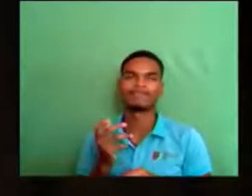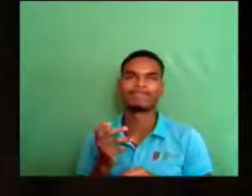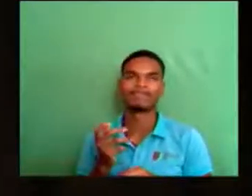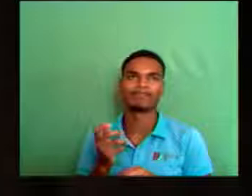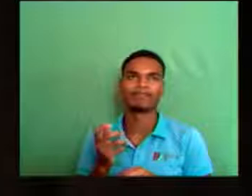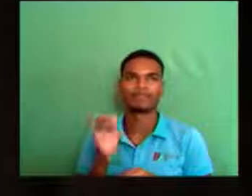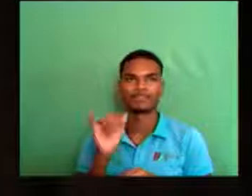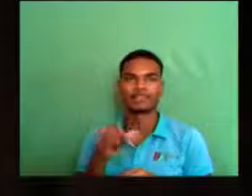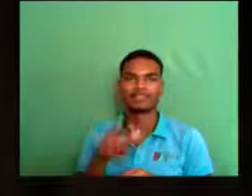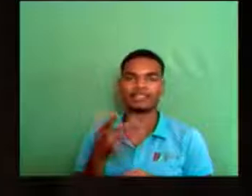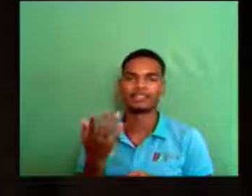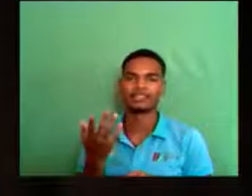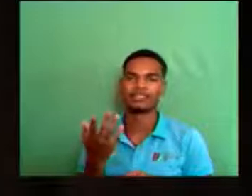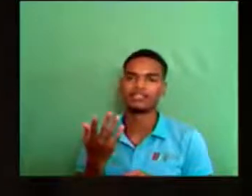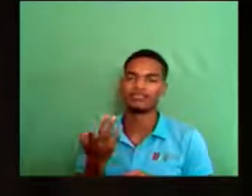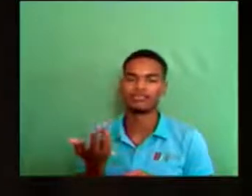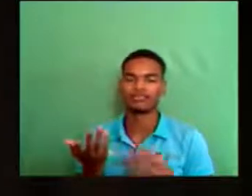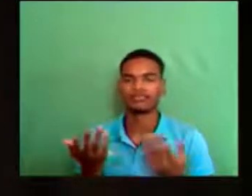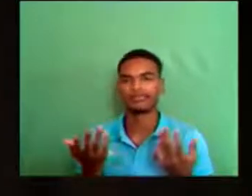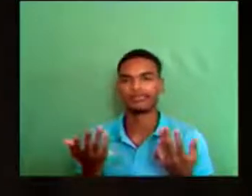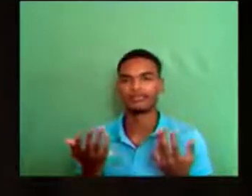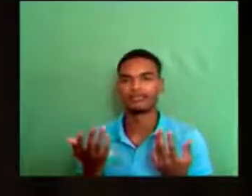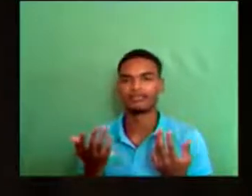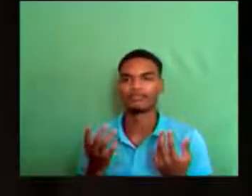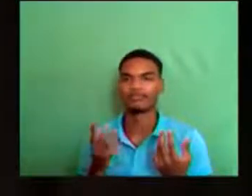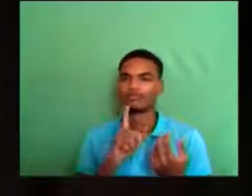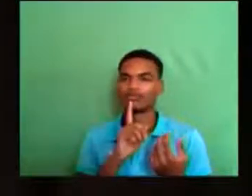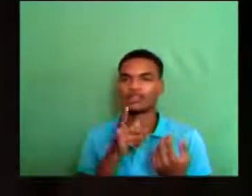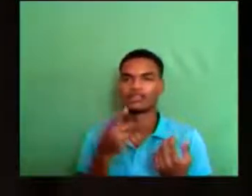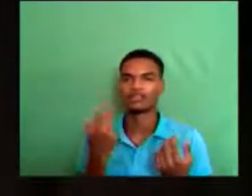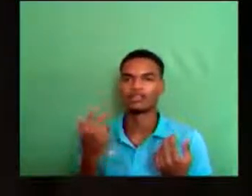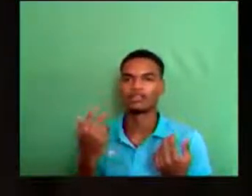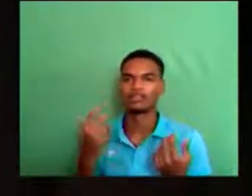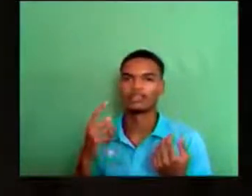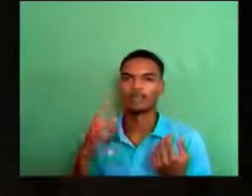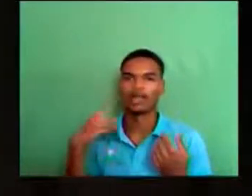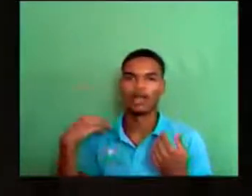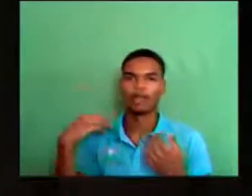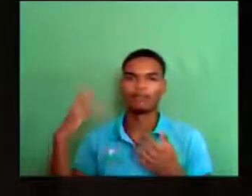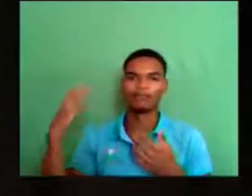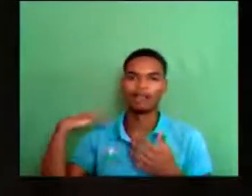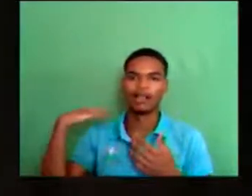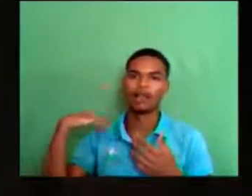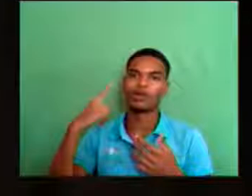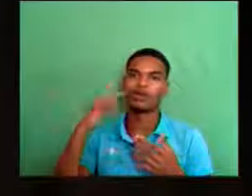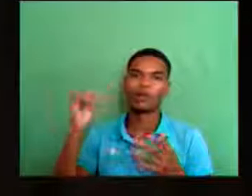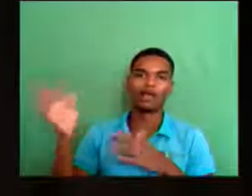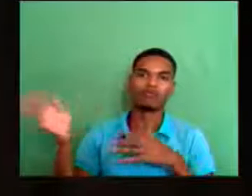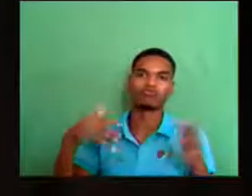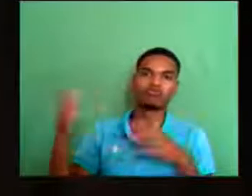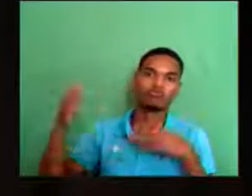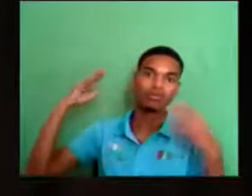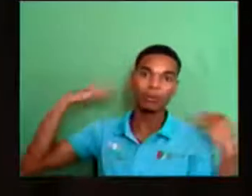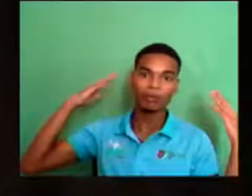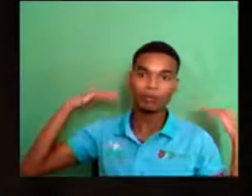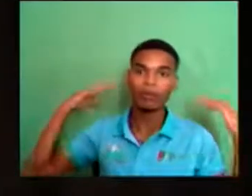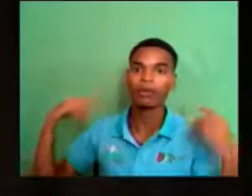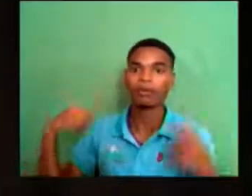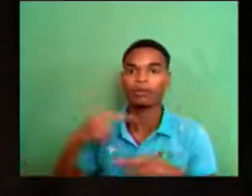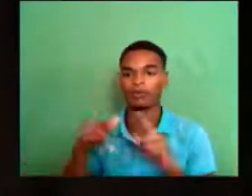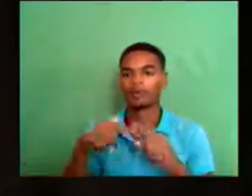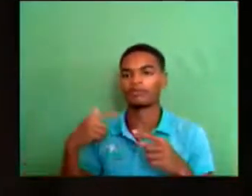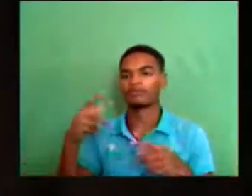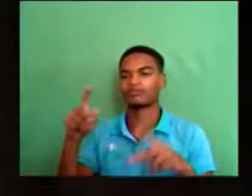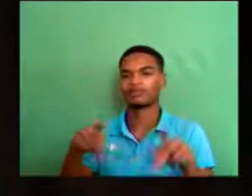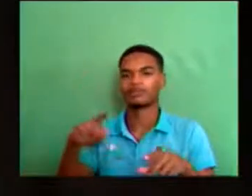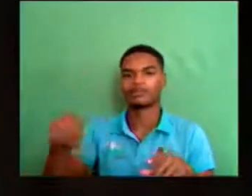has, there is wind at our back. When you have that type of consumer